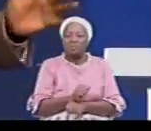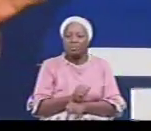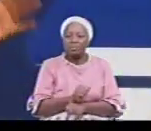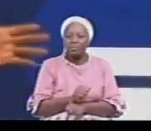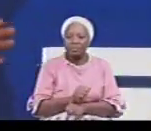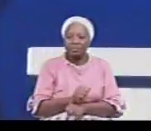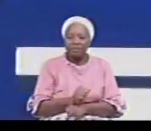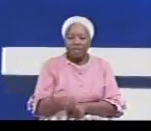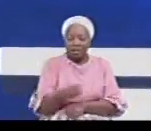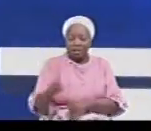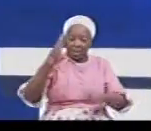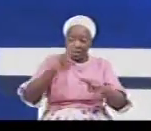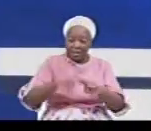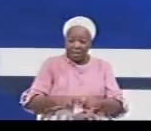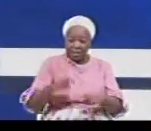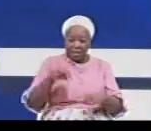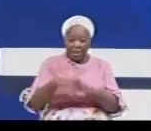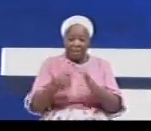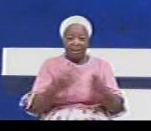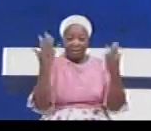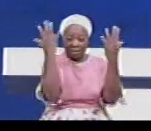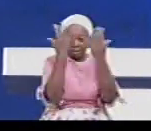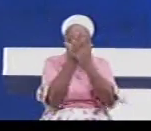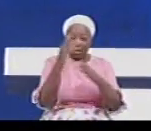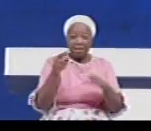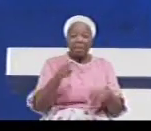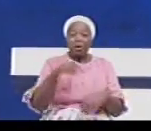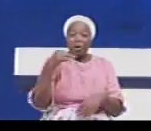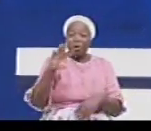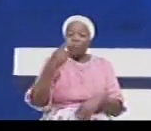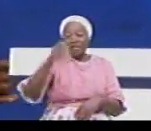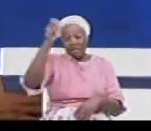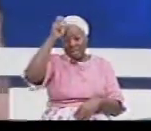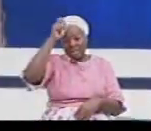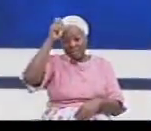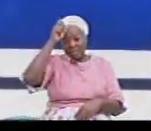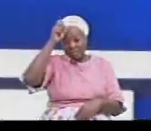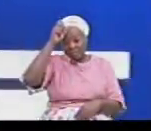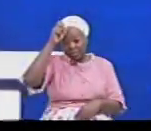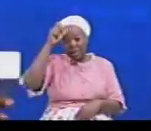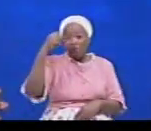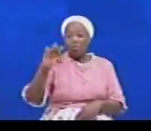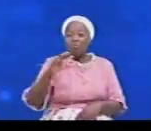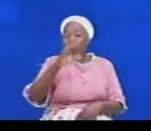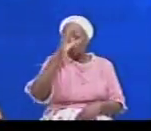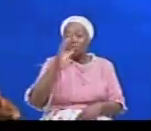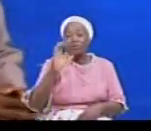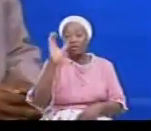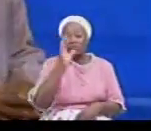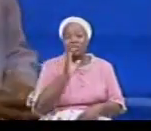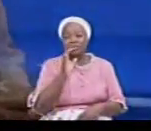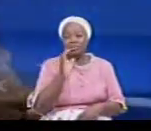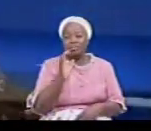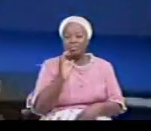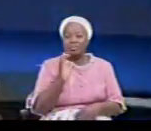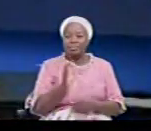The siege in the darkness of the devil, of Satan, of occultism.